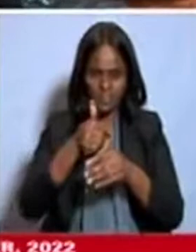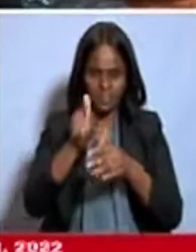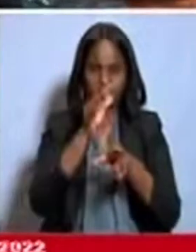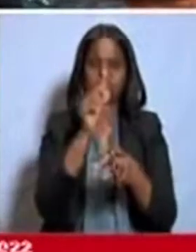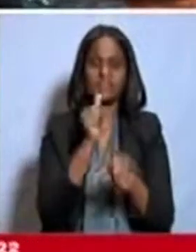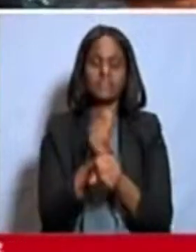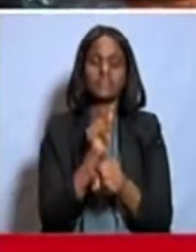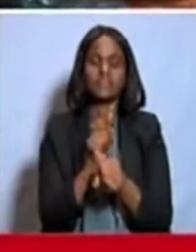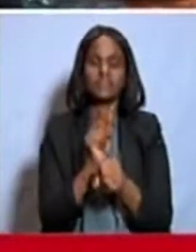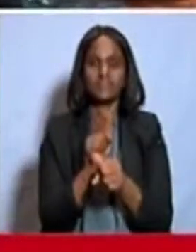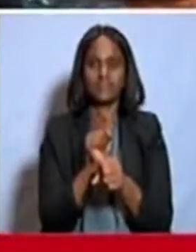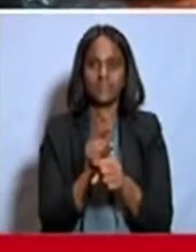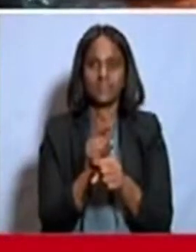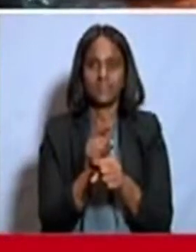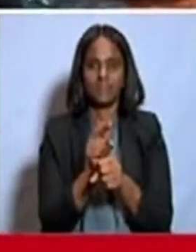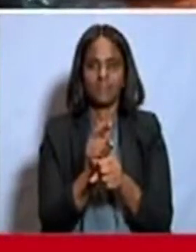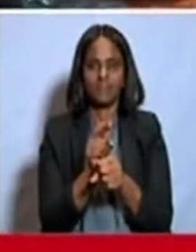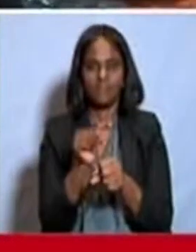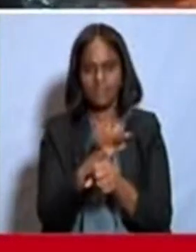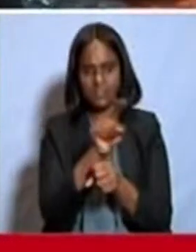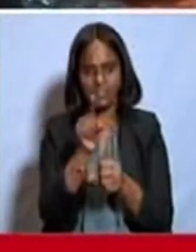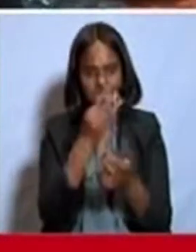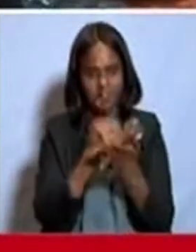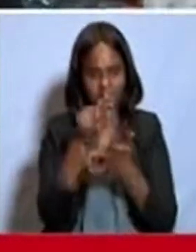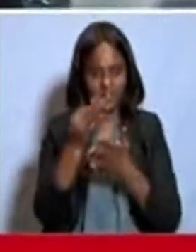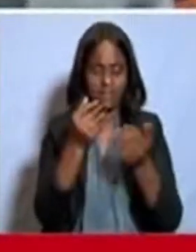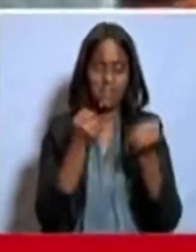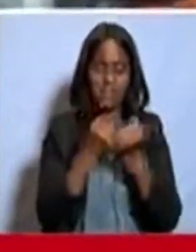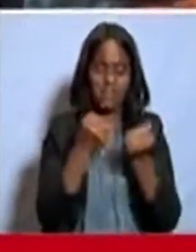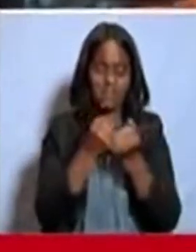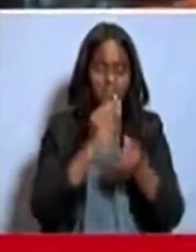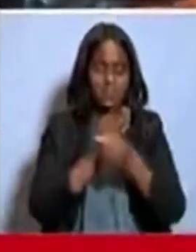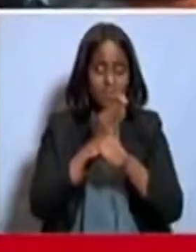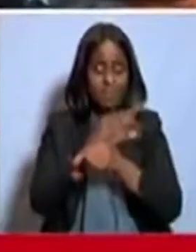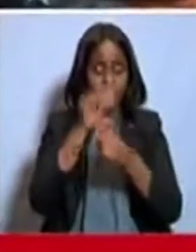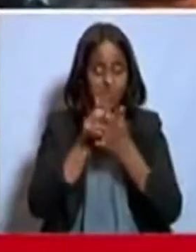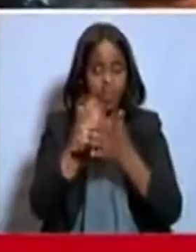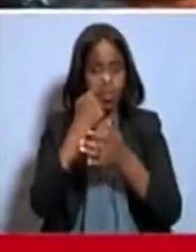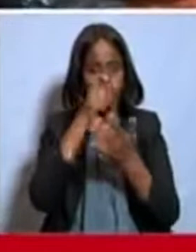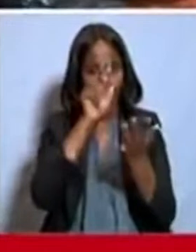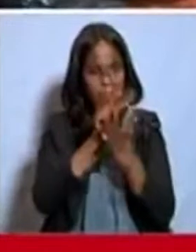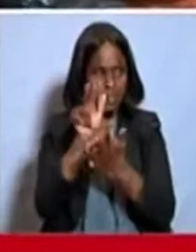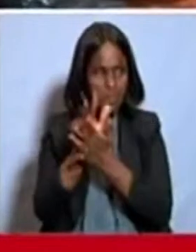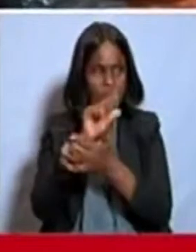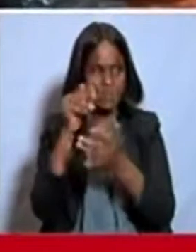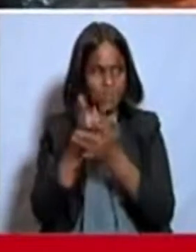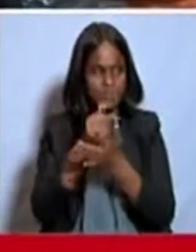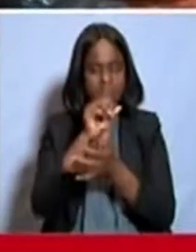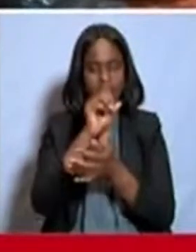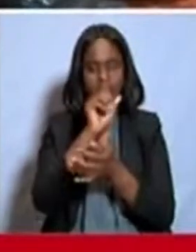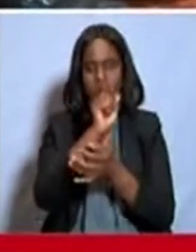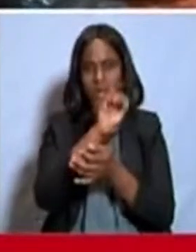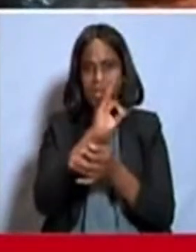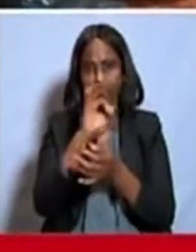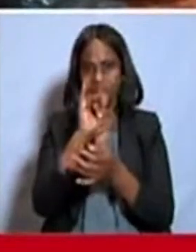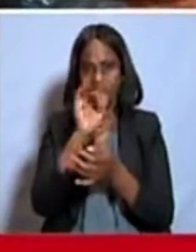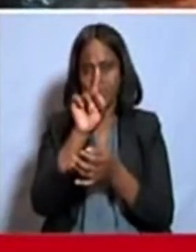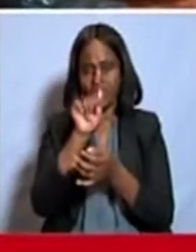received these farming inputs after whoever signed an affidavit and collected on their